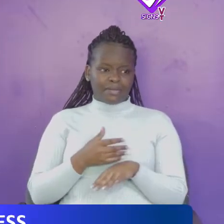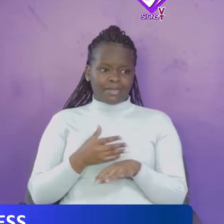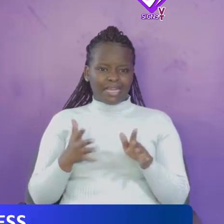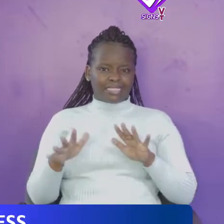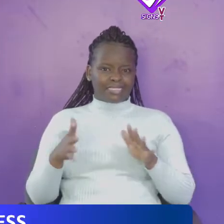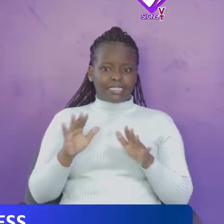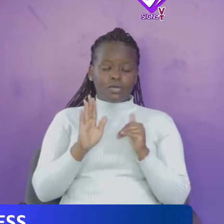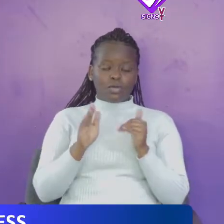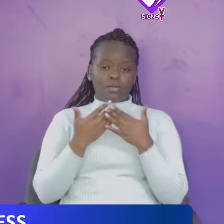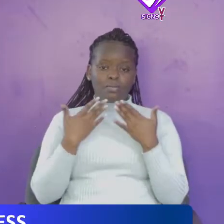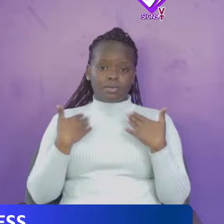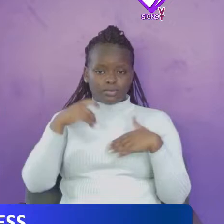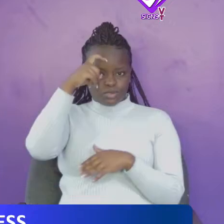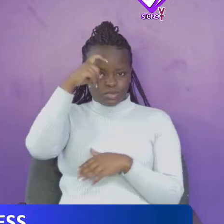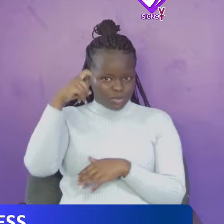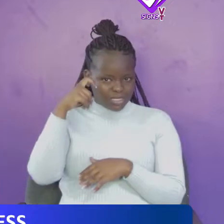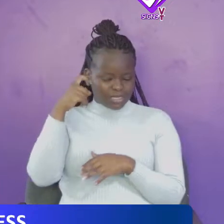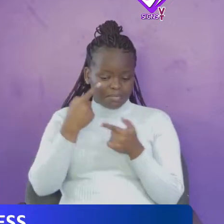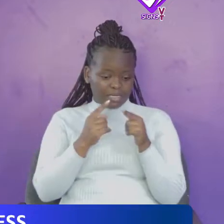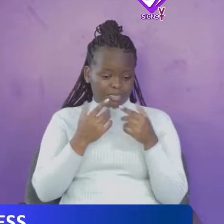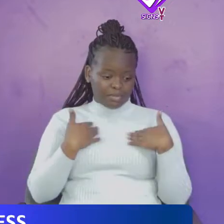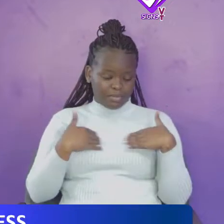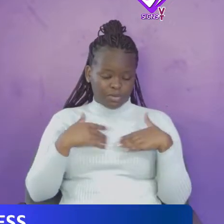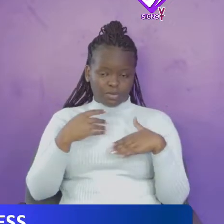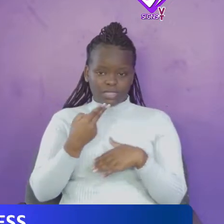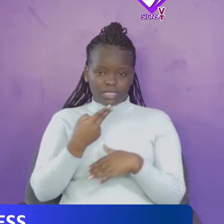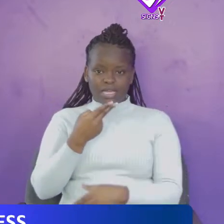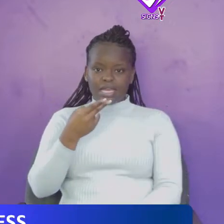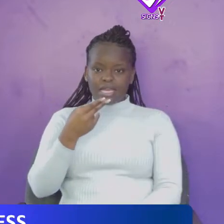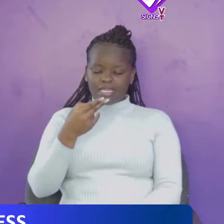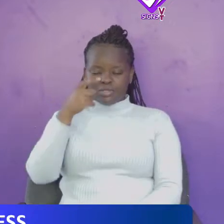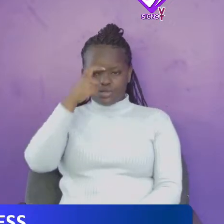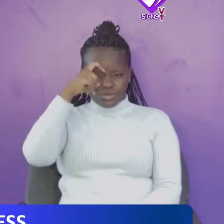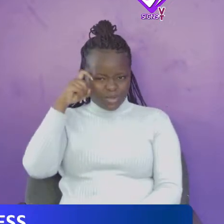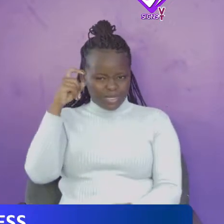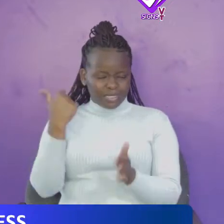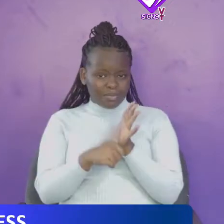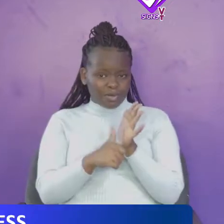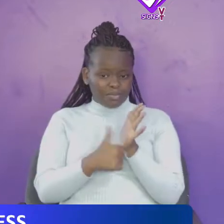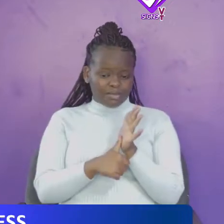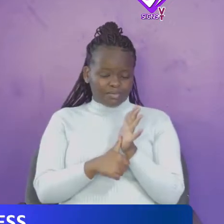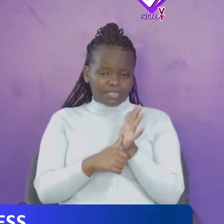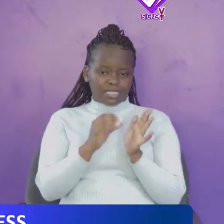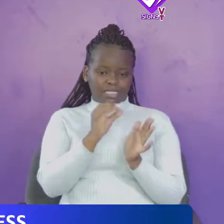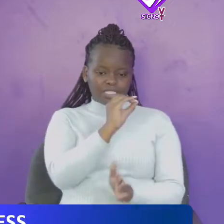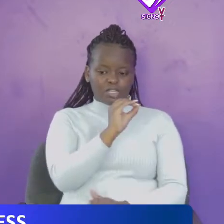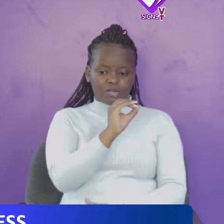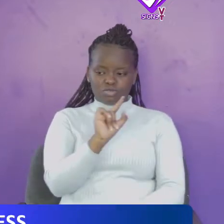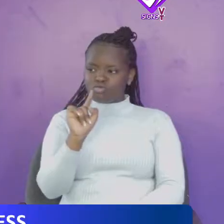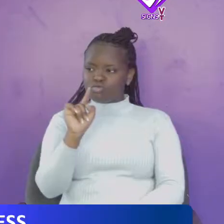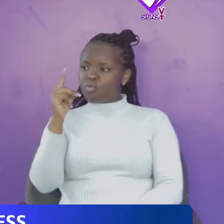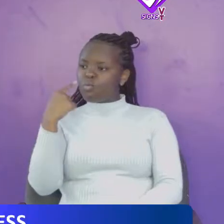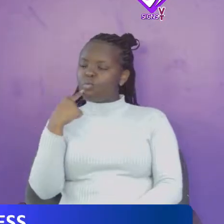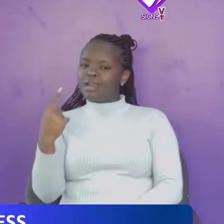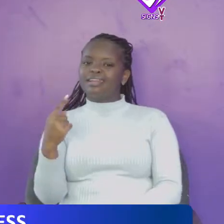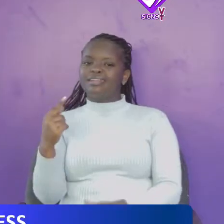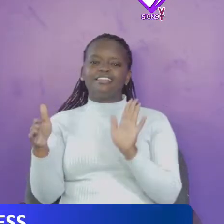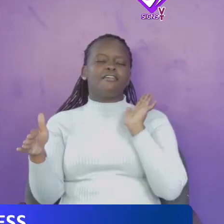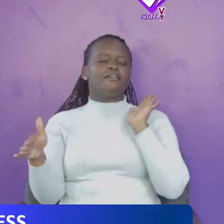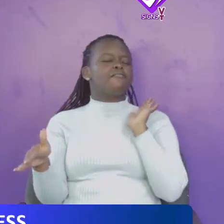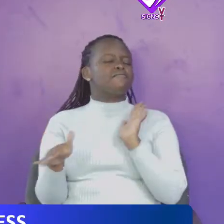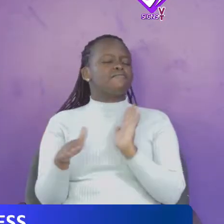But now for individuals with hyperhidrosis or sweat issues, it goes from 0 to 100. Very